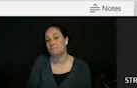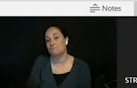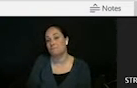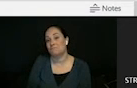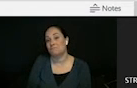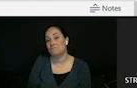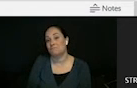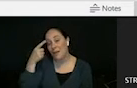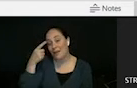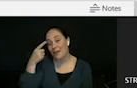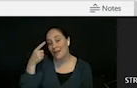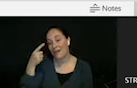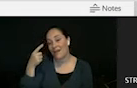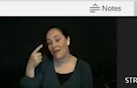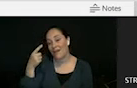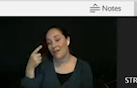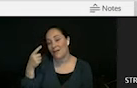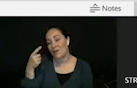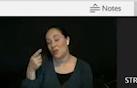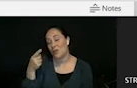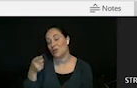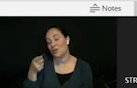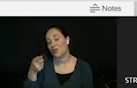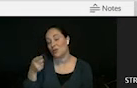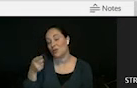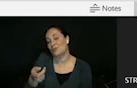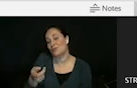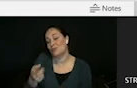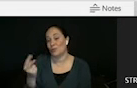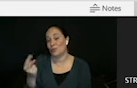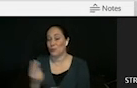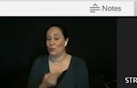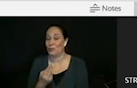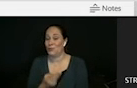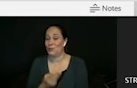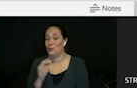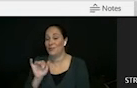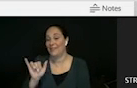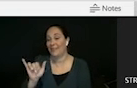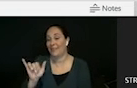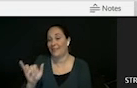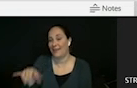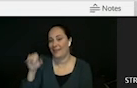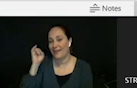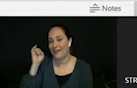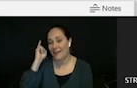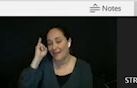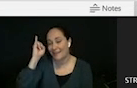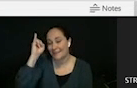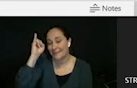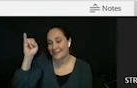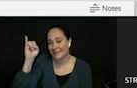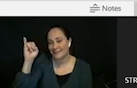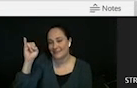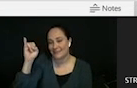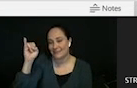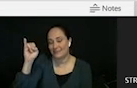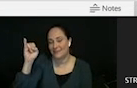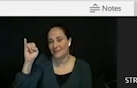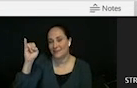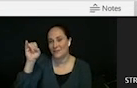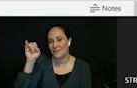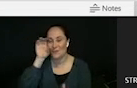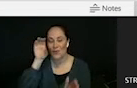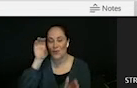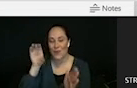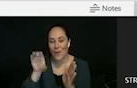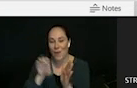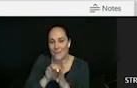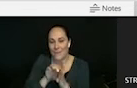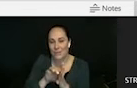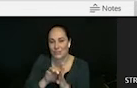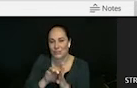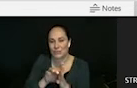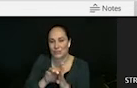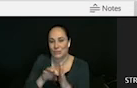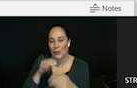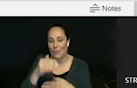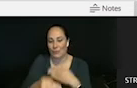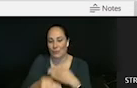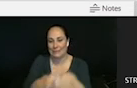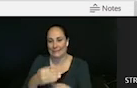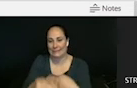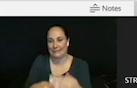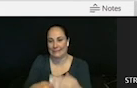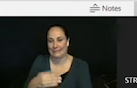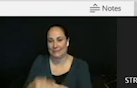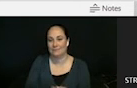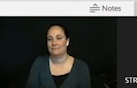that idea to image process. That's the most basic idea in image processing. Right? Most images